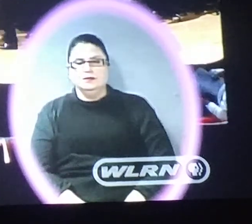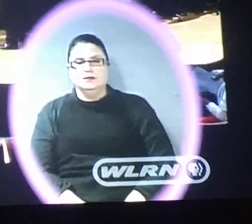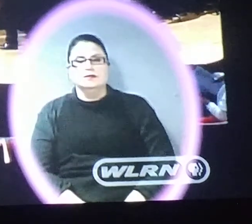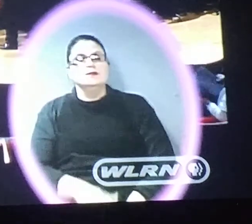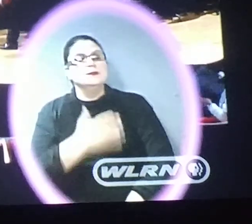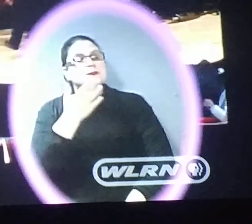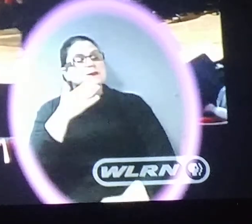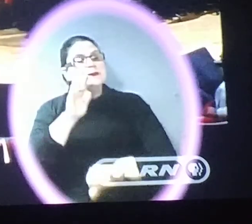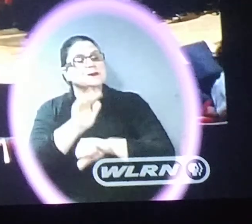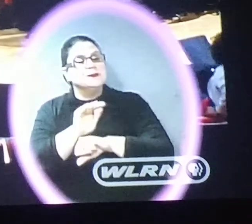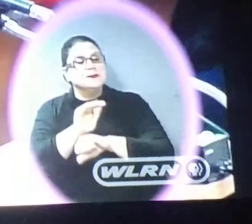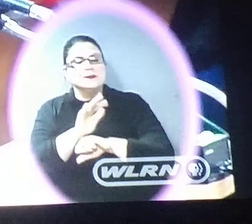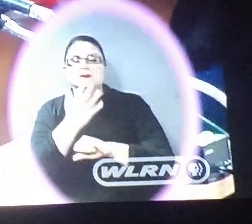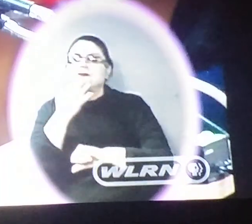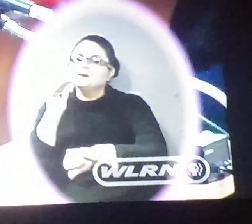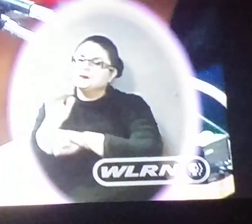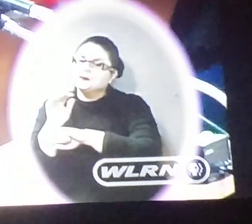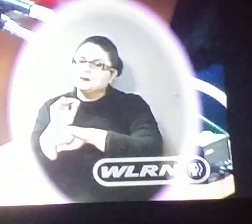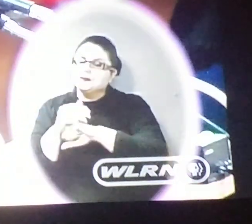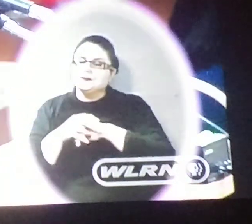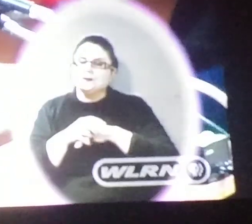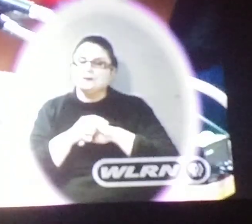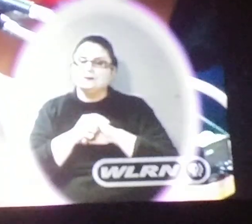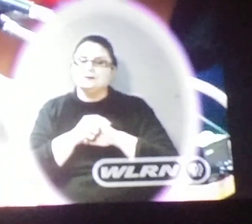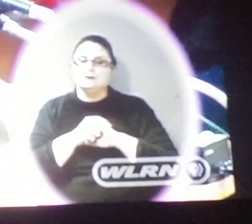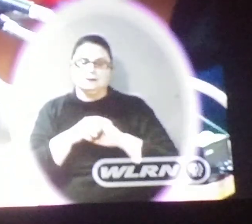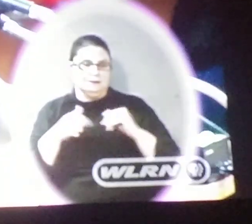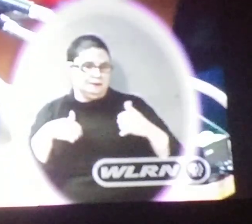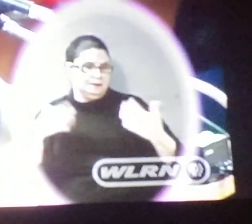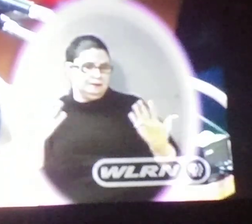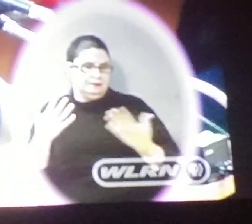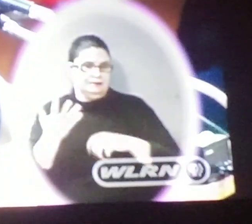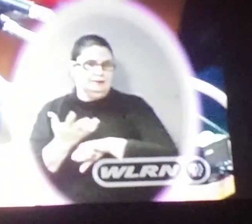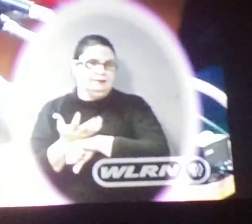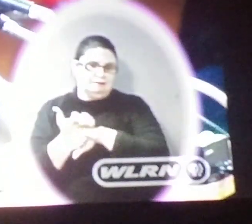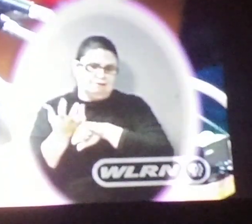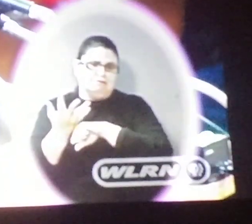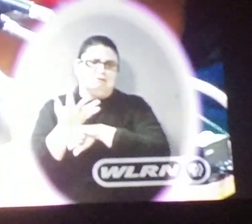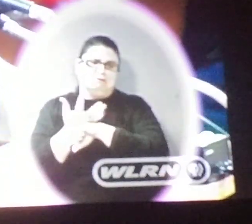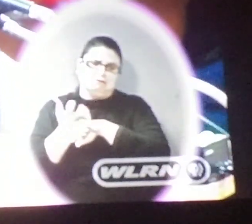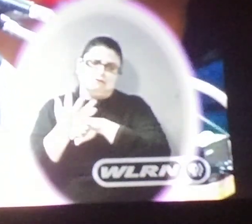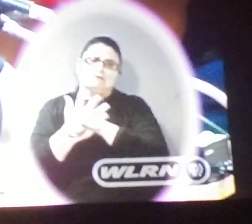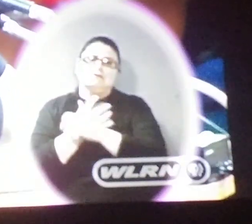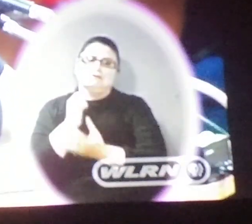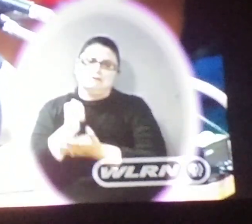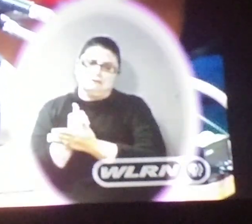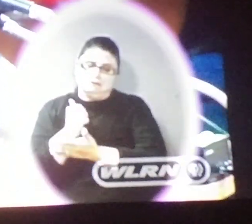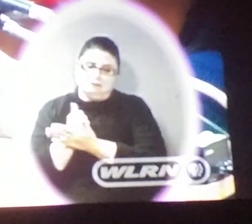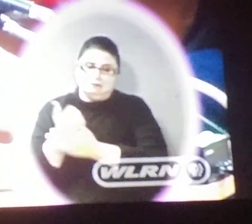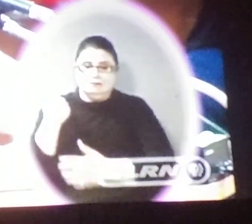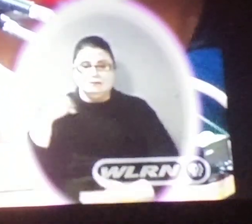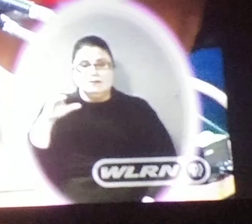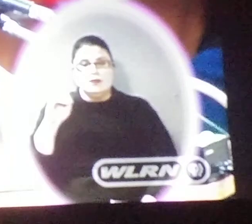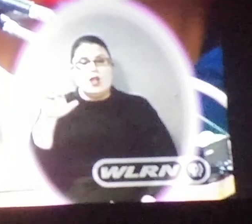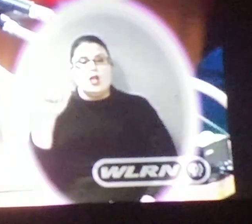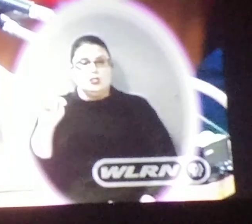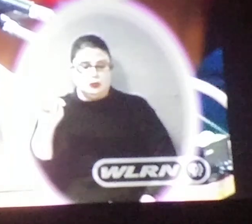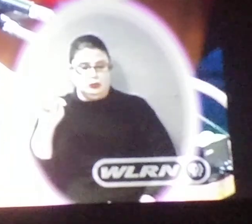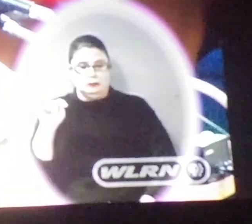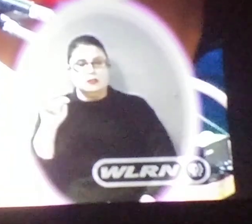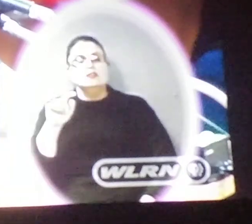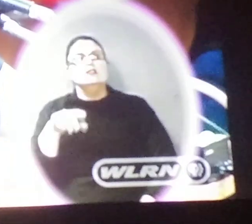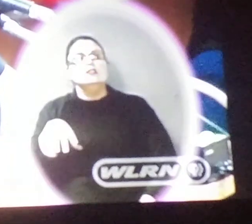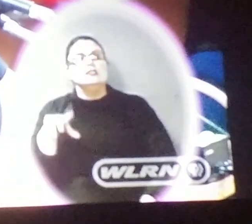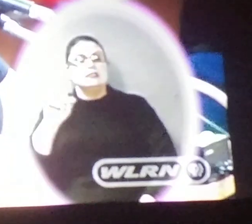Good evening, ma'am. Good evening. I'm here today to plead for your help. At the October Superintendent's Town